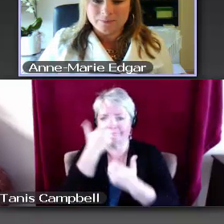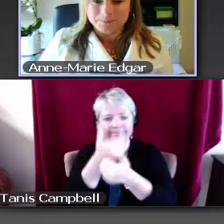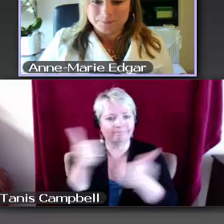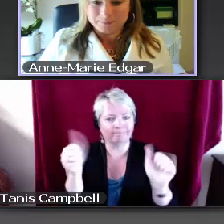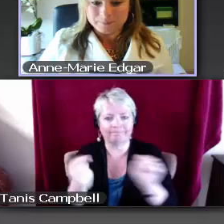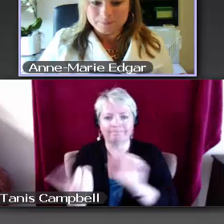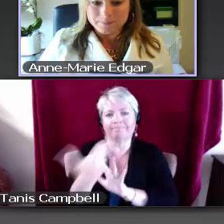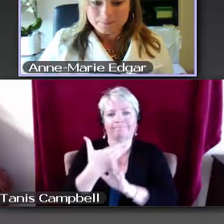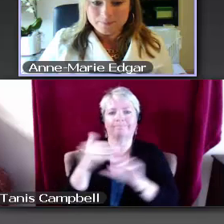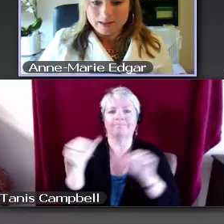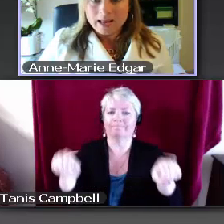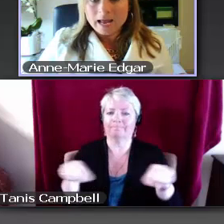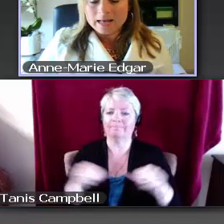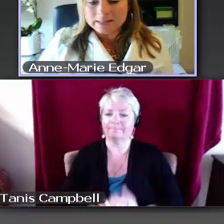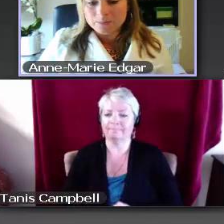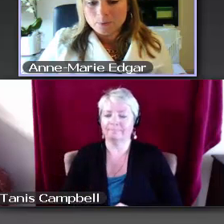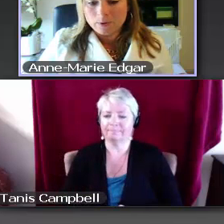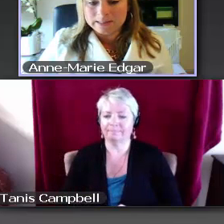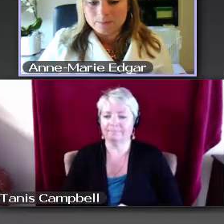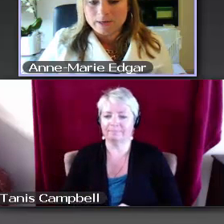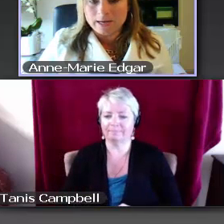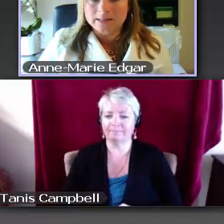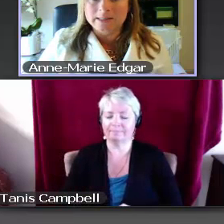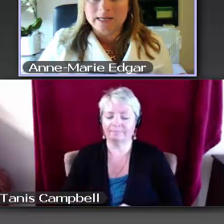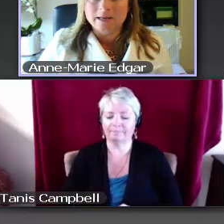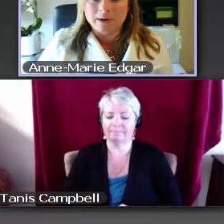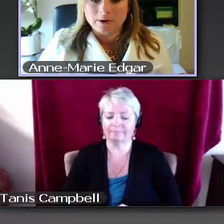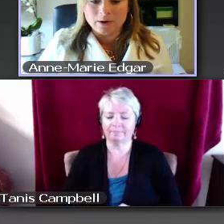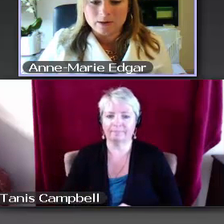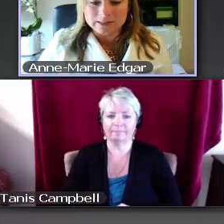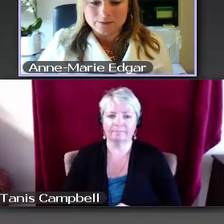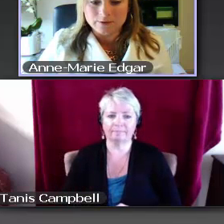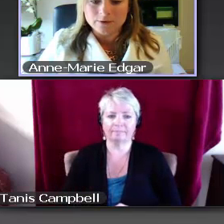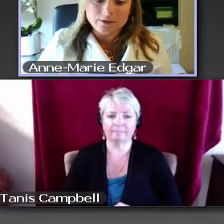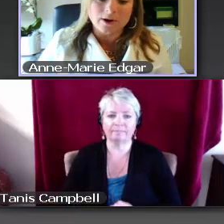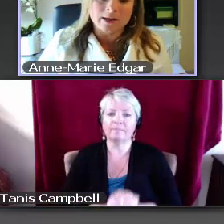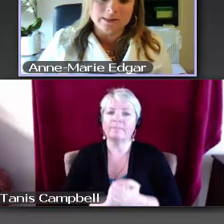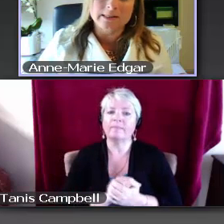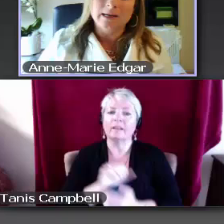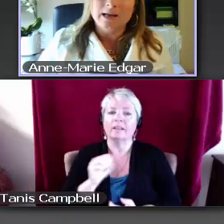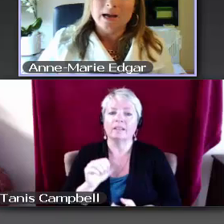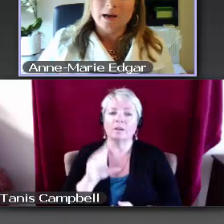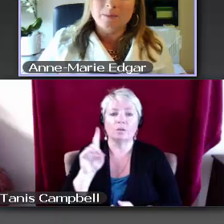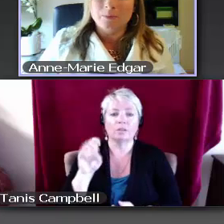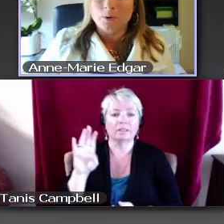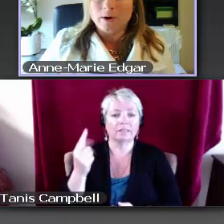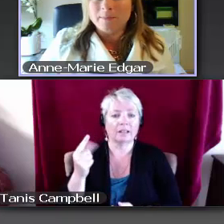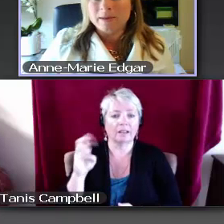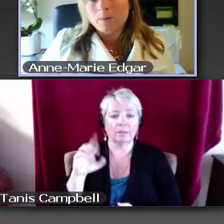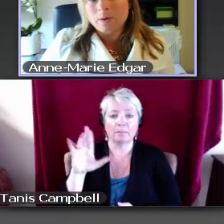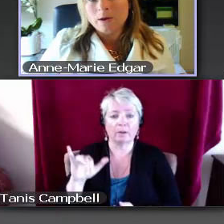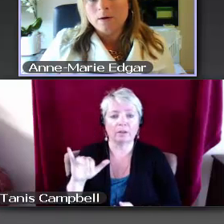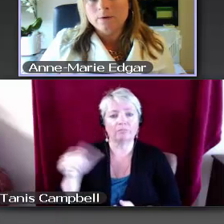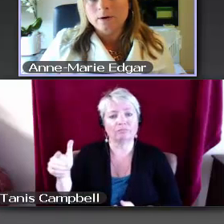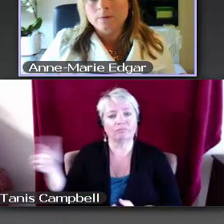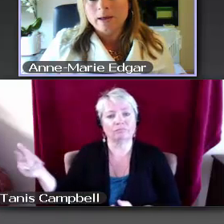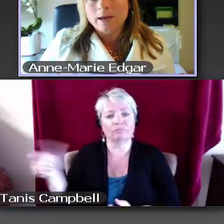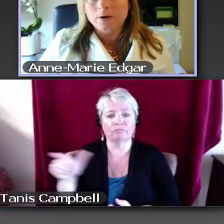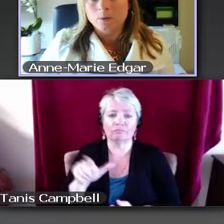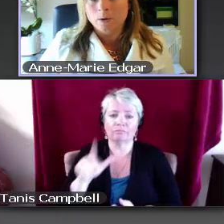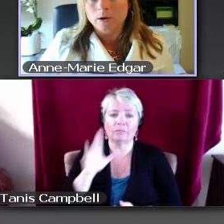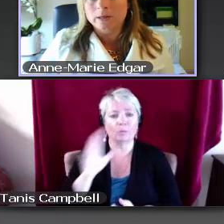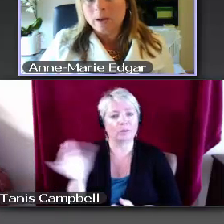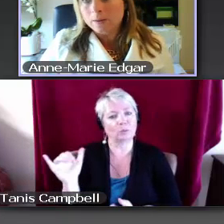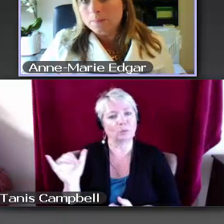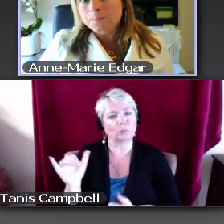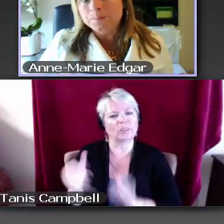have. At certain points, I'm going to ask Doug and Mary also for their thoughts about the programming that we offer and